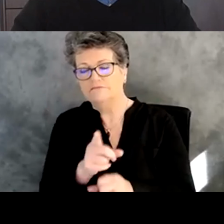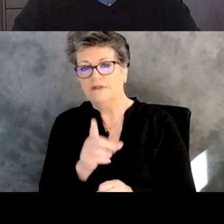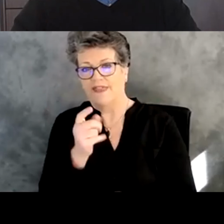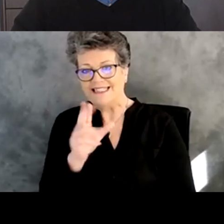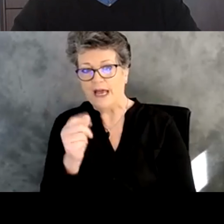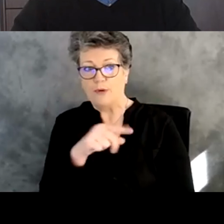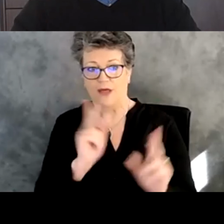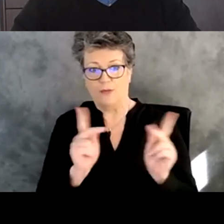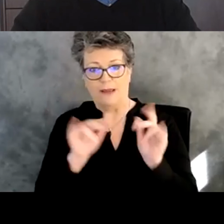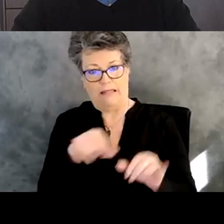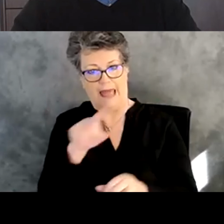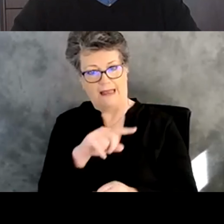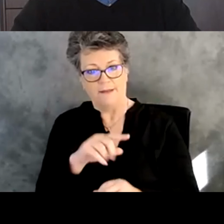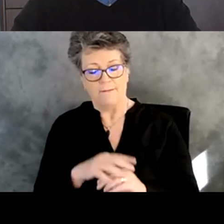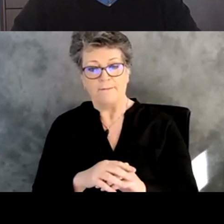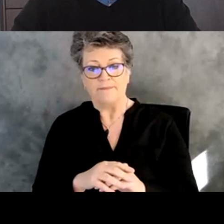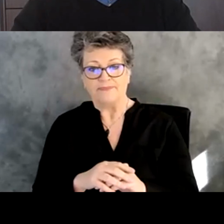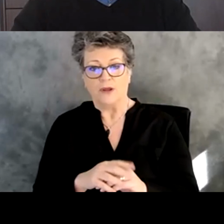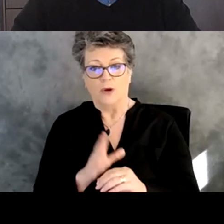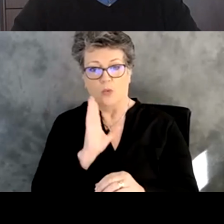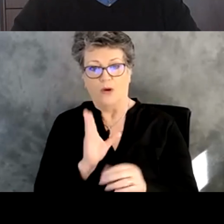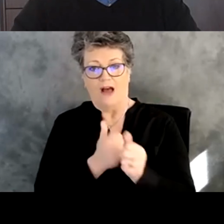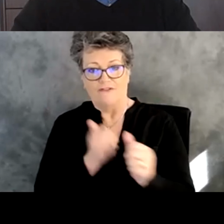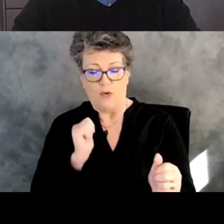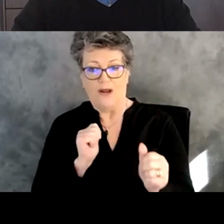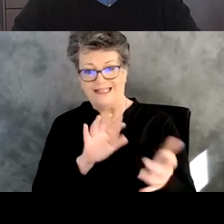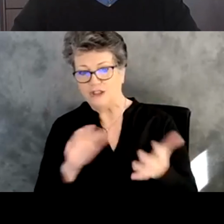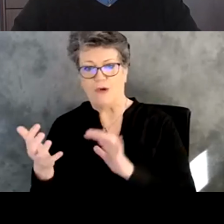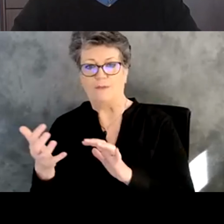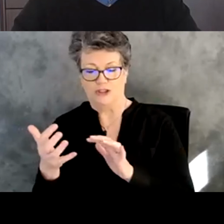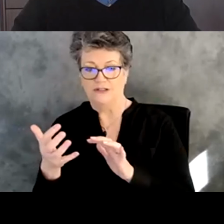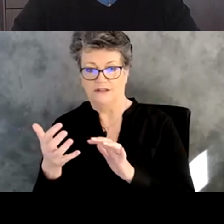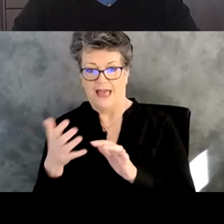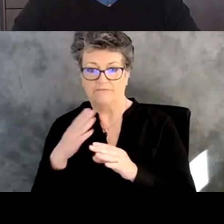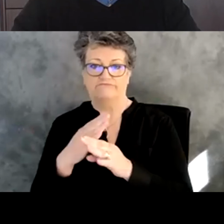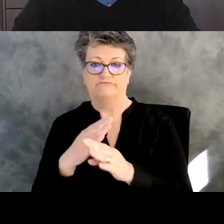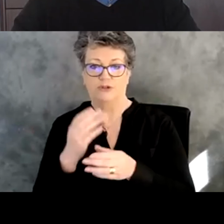others like her will avoid disruptions of care.